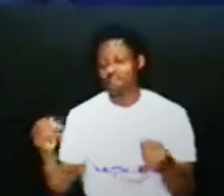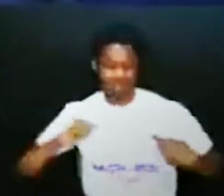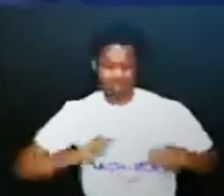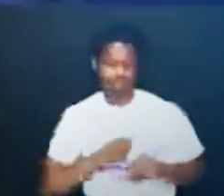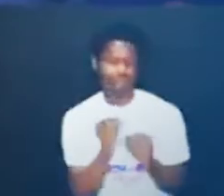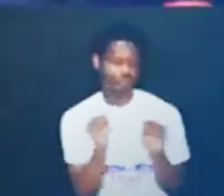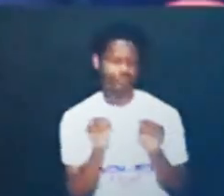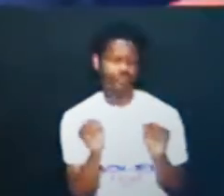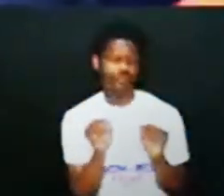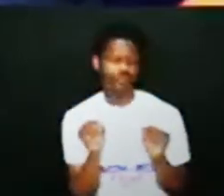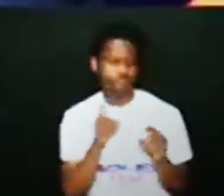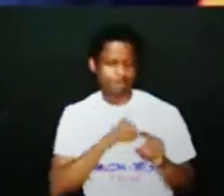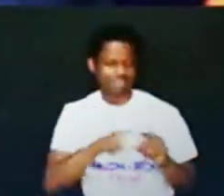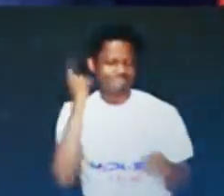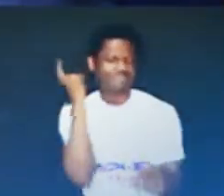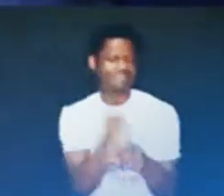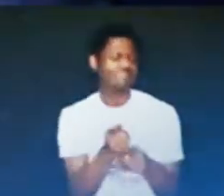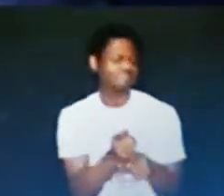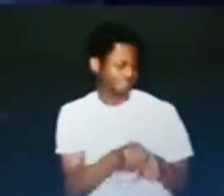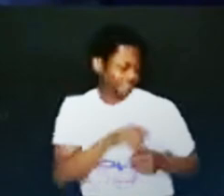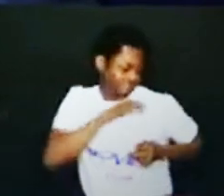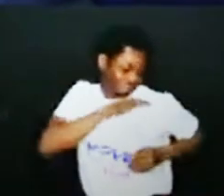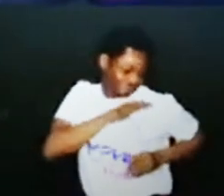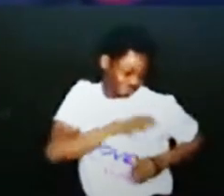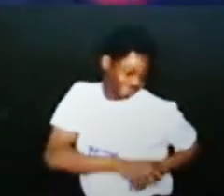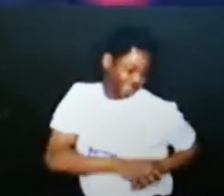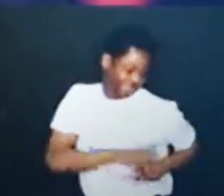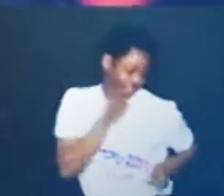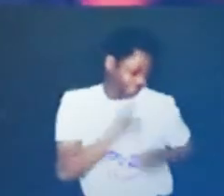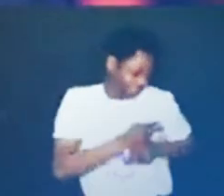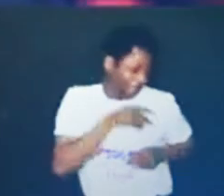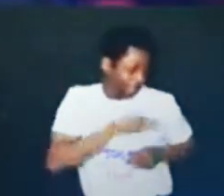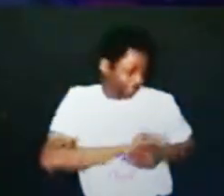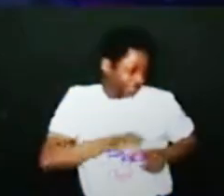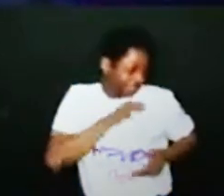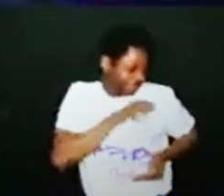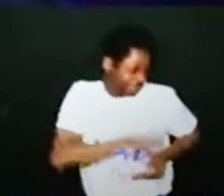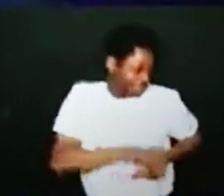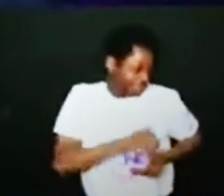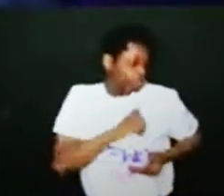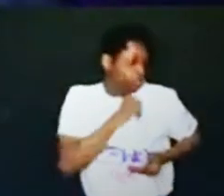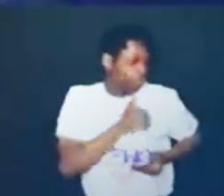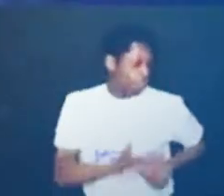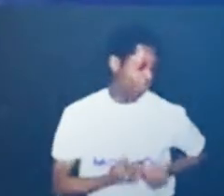conquering the bitterness, but the person is suppressing the